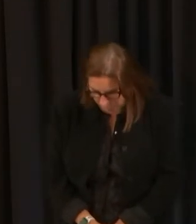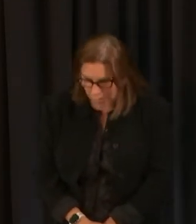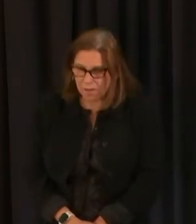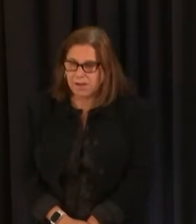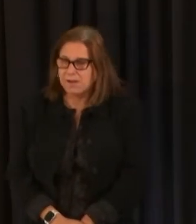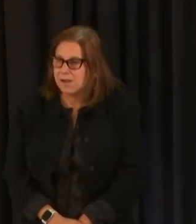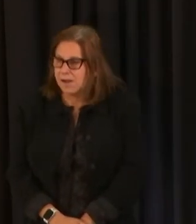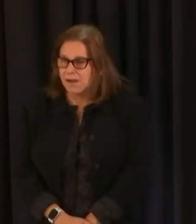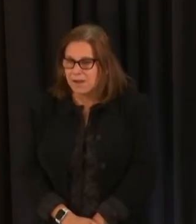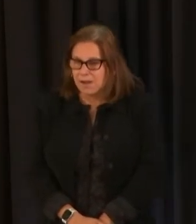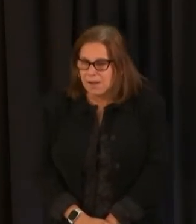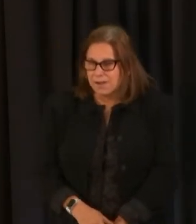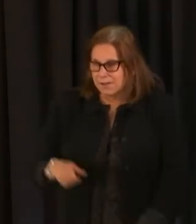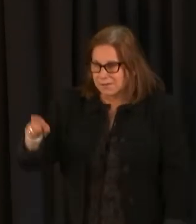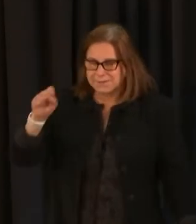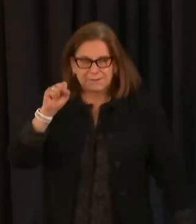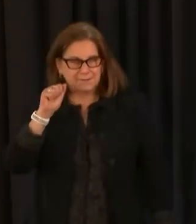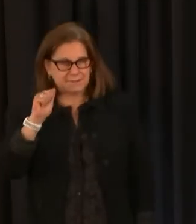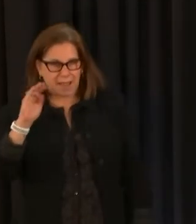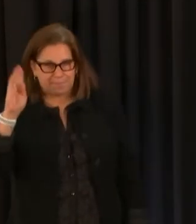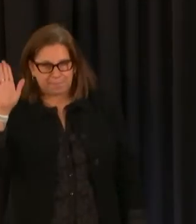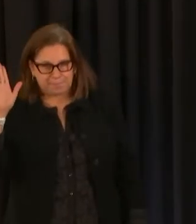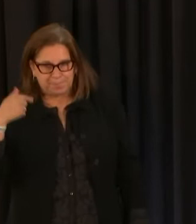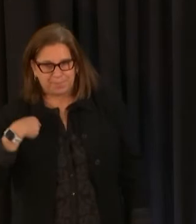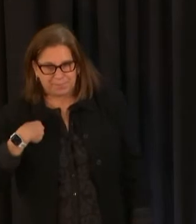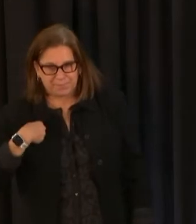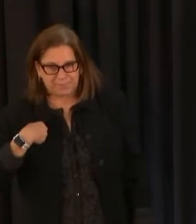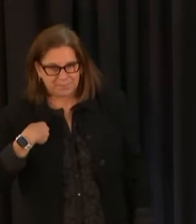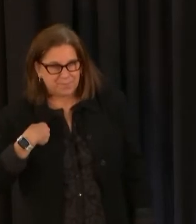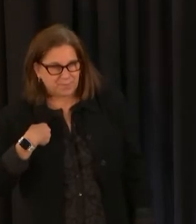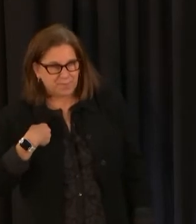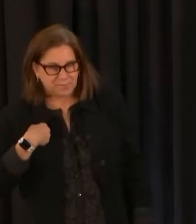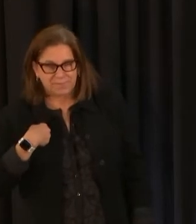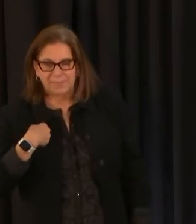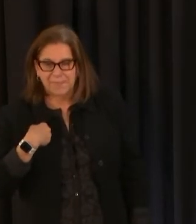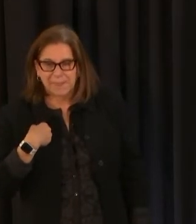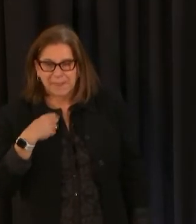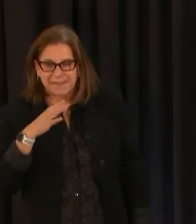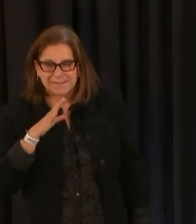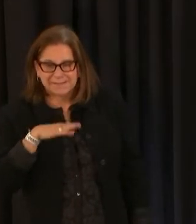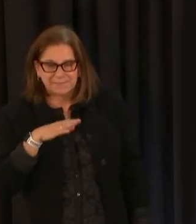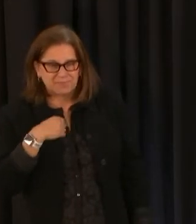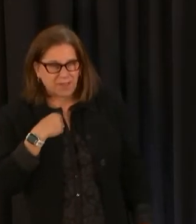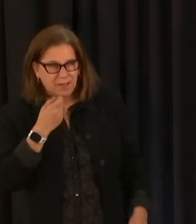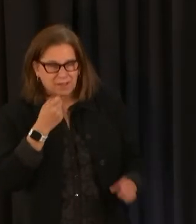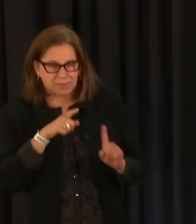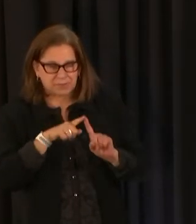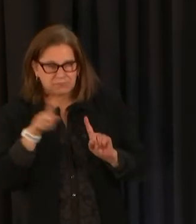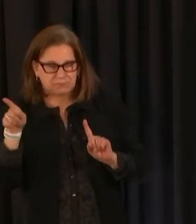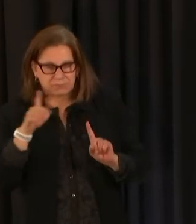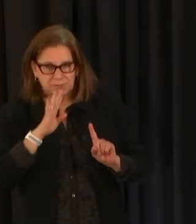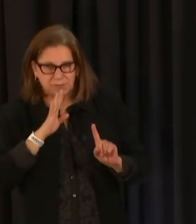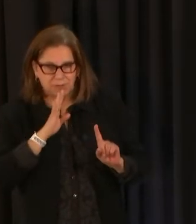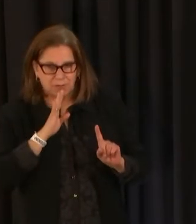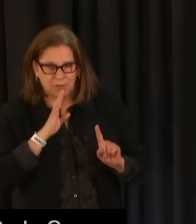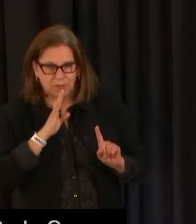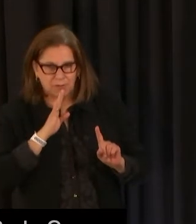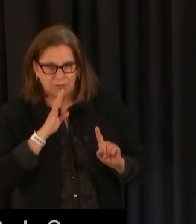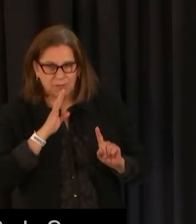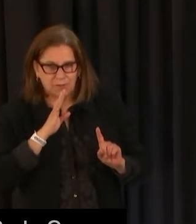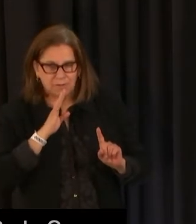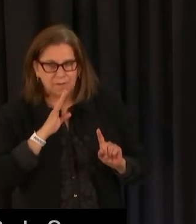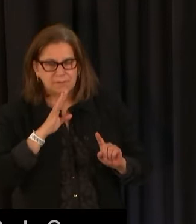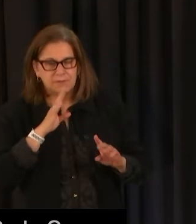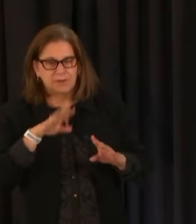Sam. Yes, Mayor. This is kind of off topic, but can you talk about the cities getting ready for